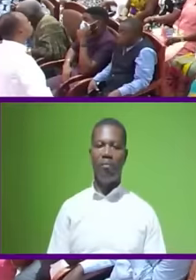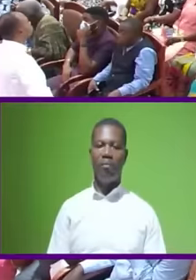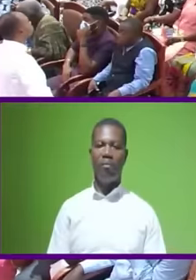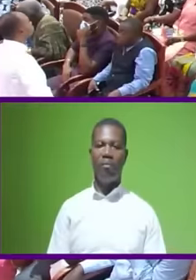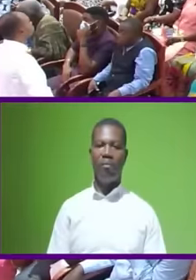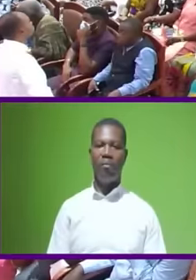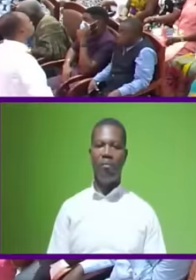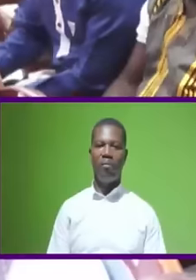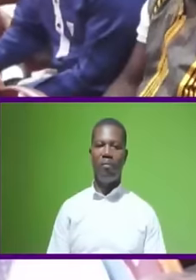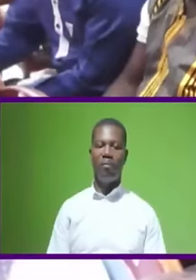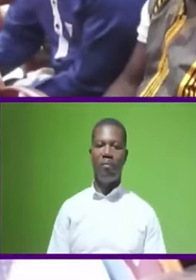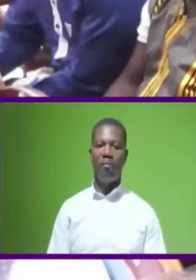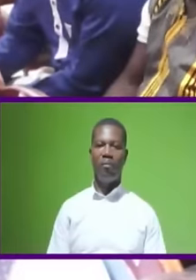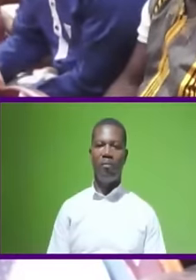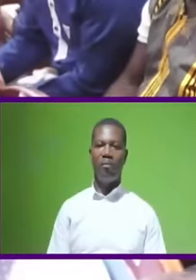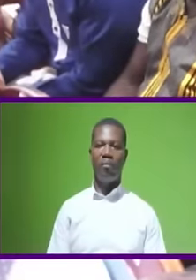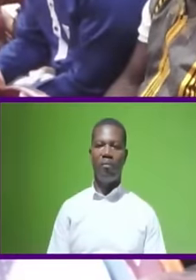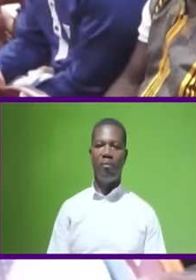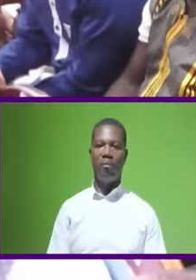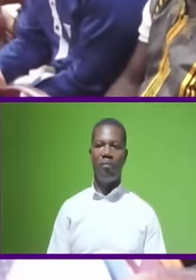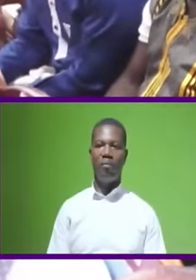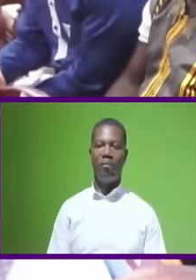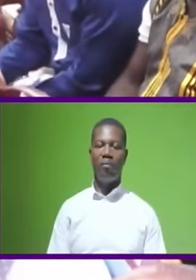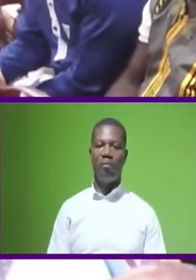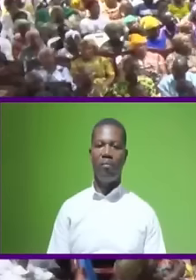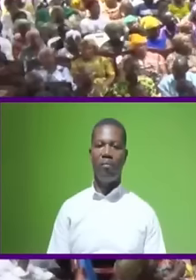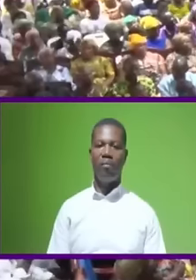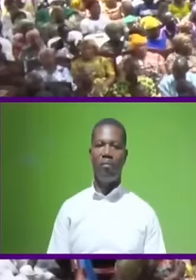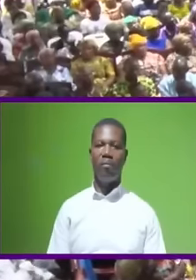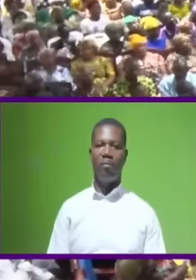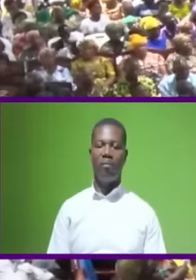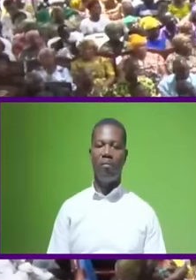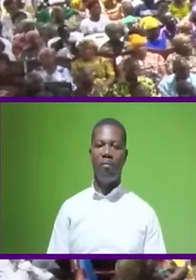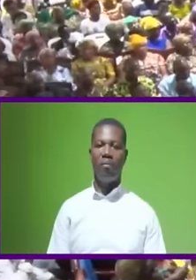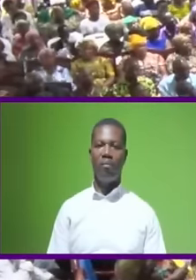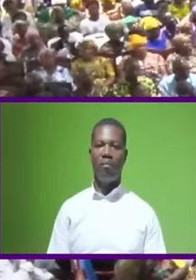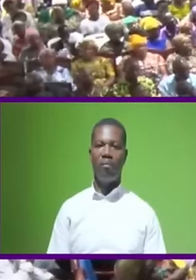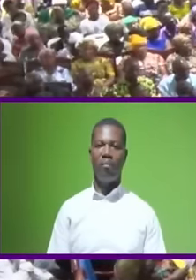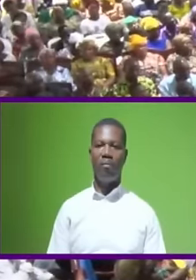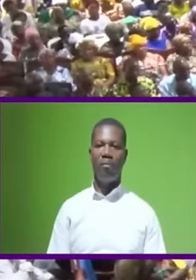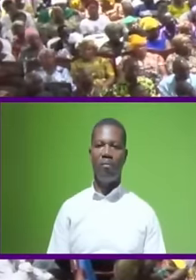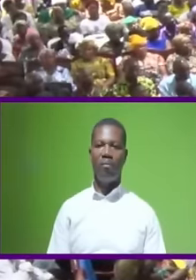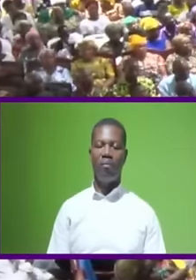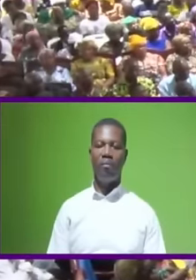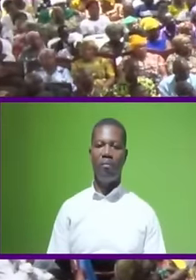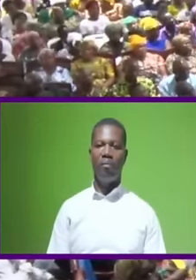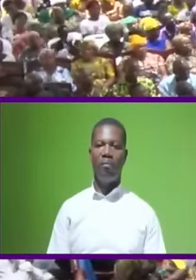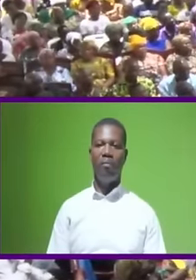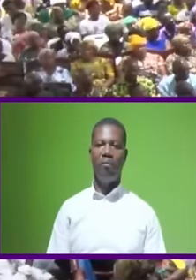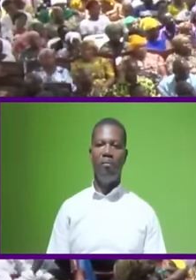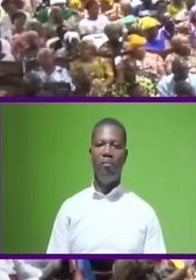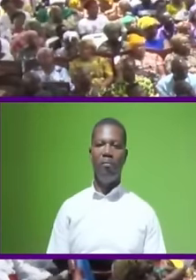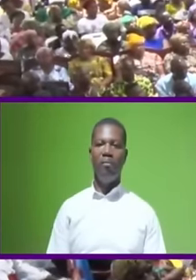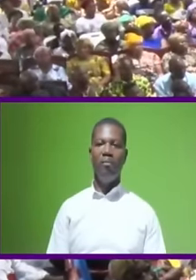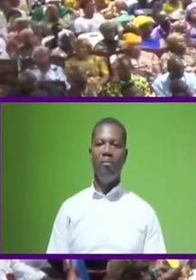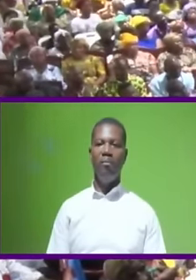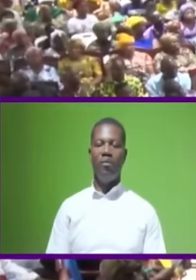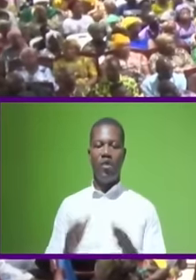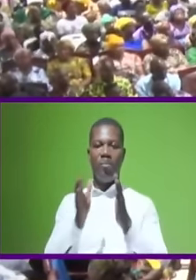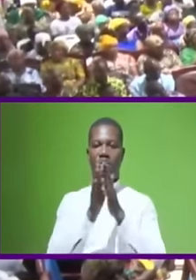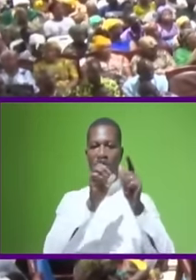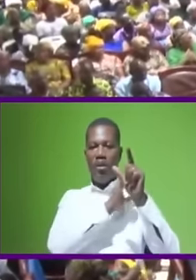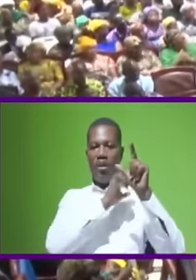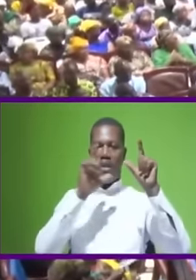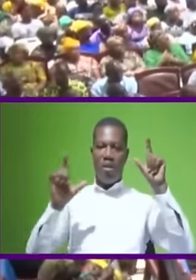then Eve among us, that is our wives, should have suggested something to us to make a use of the money. Praise the